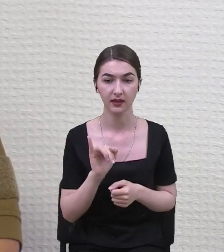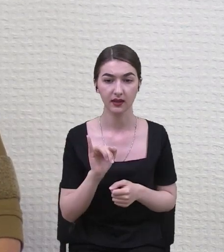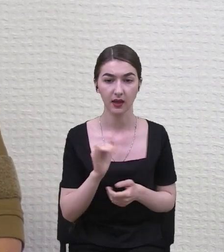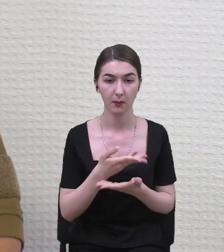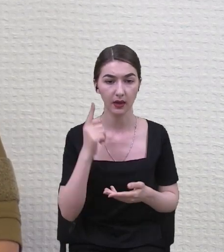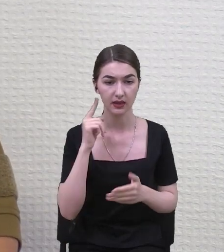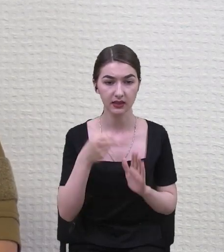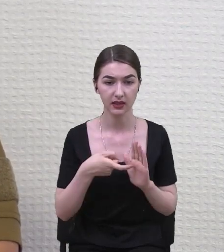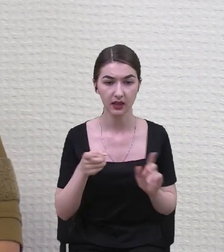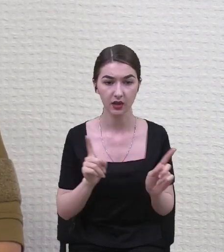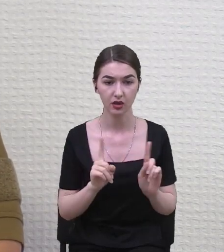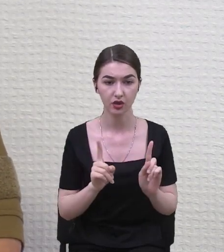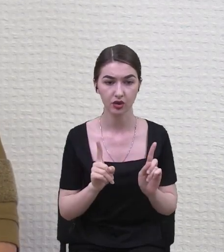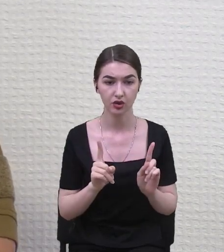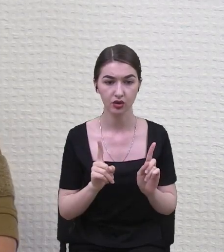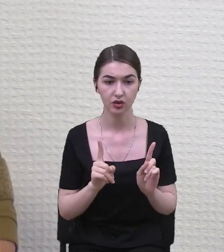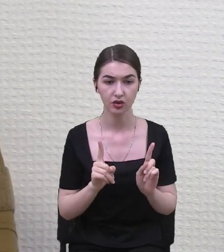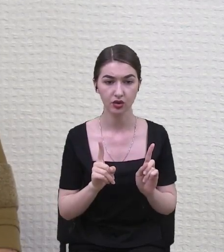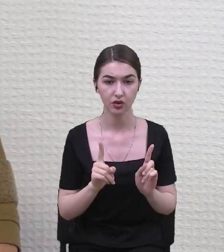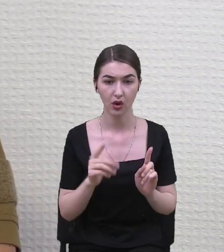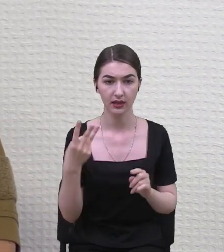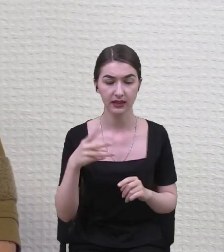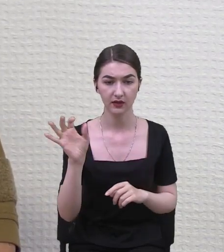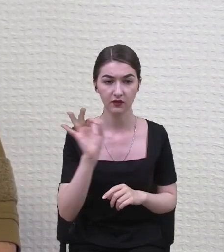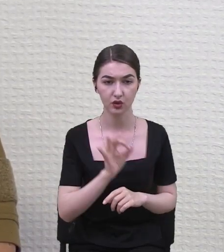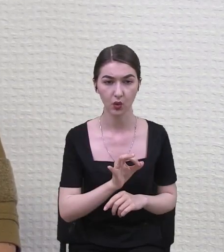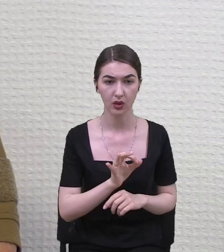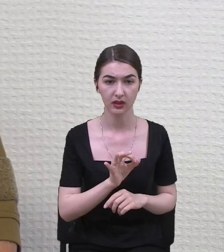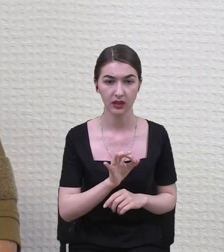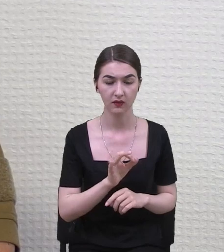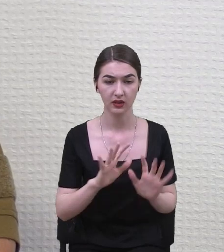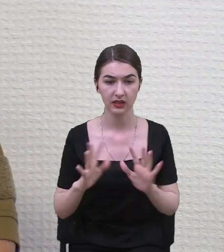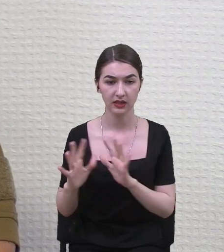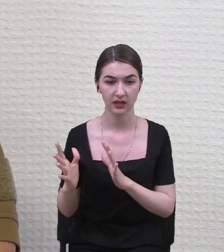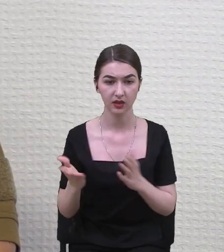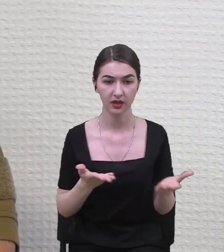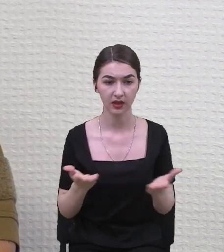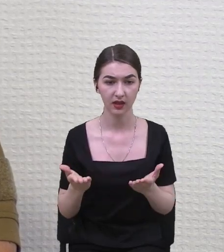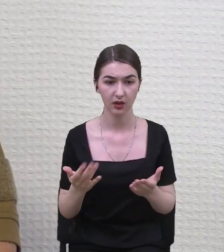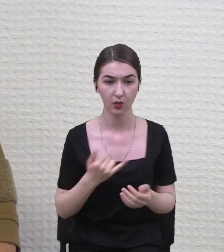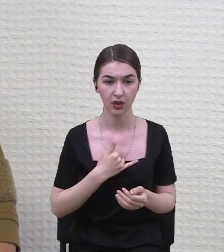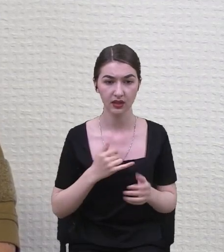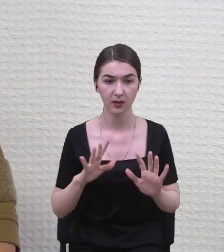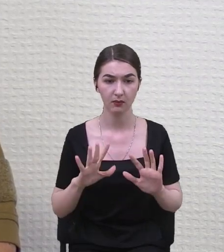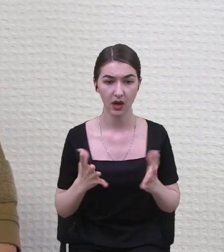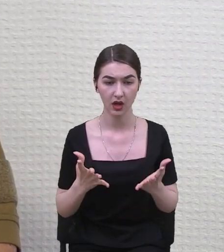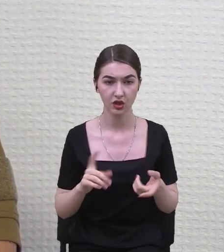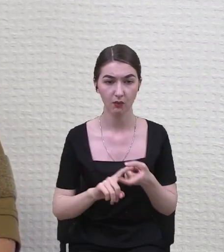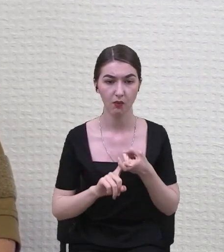accidents overall, they are related to agricultural accidents. So the